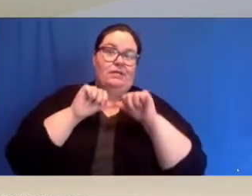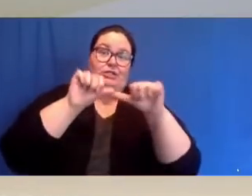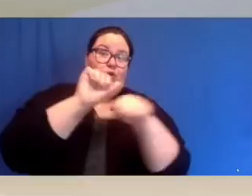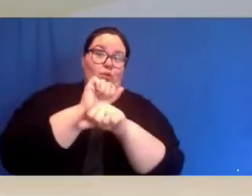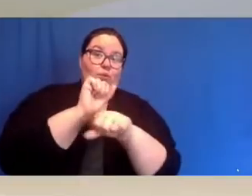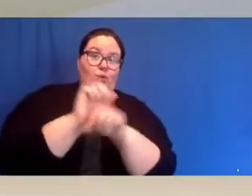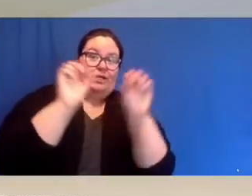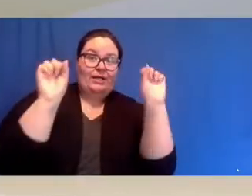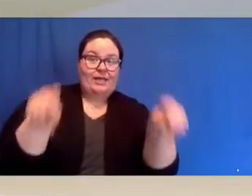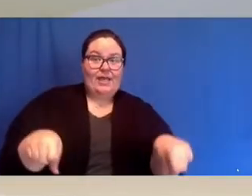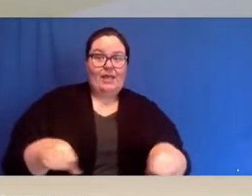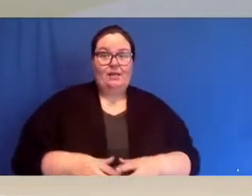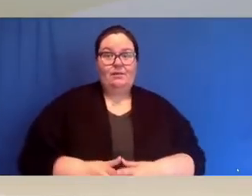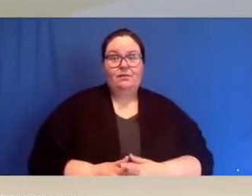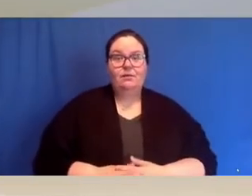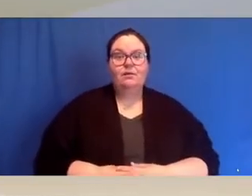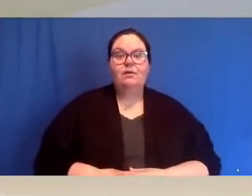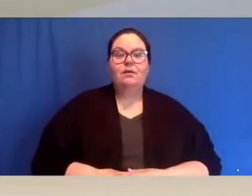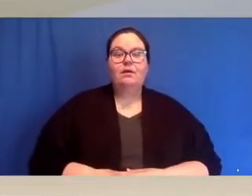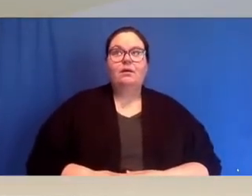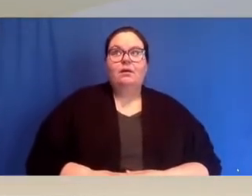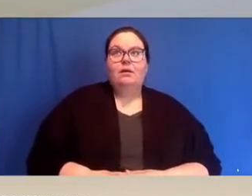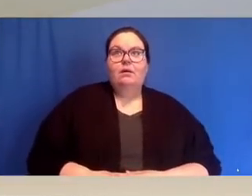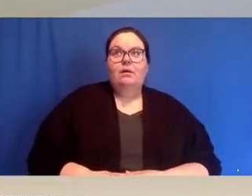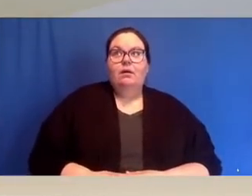work, and looking at